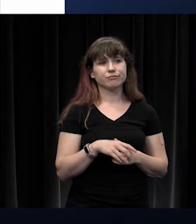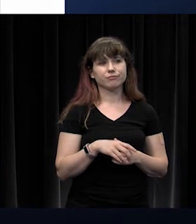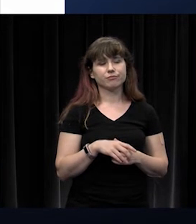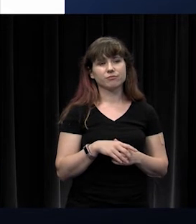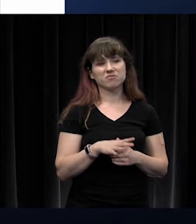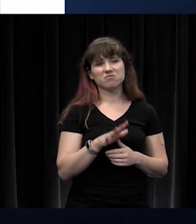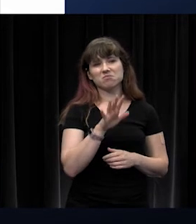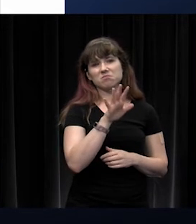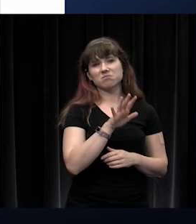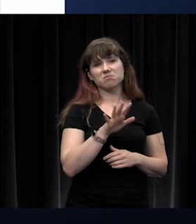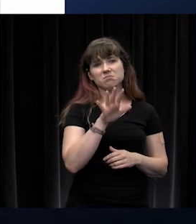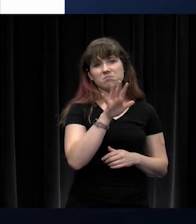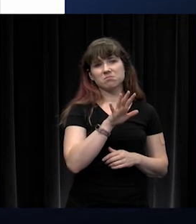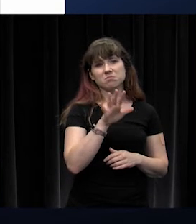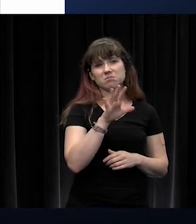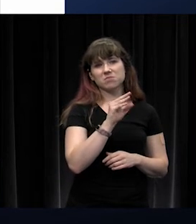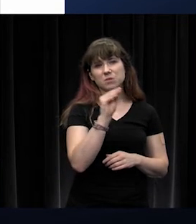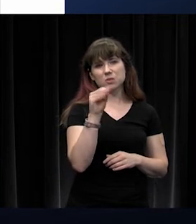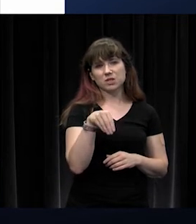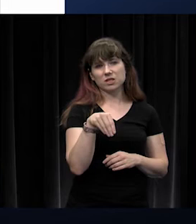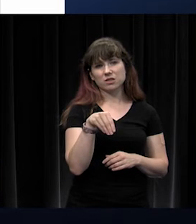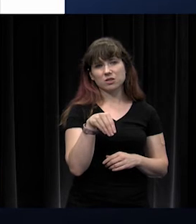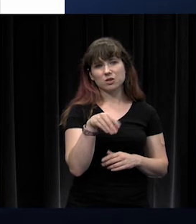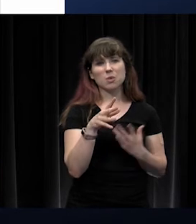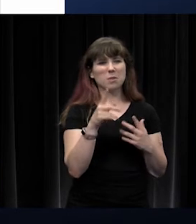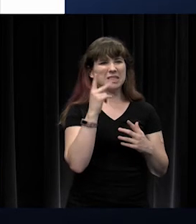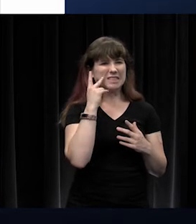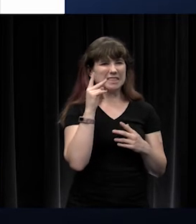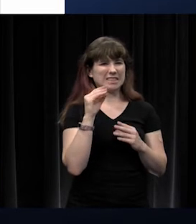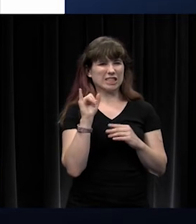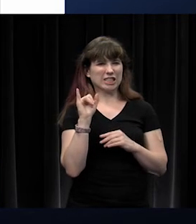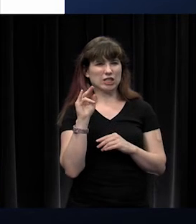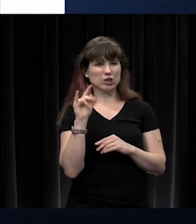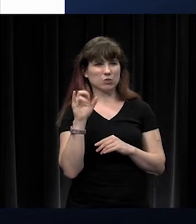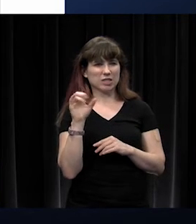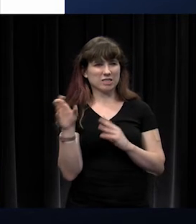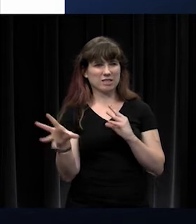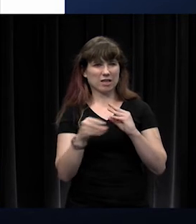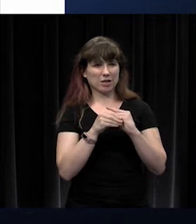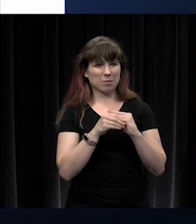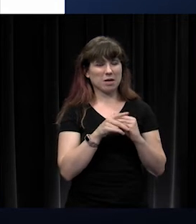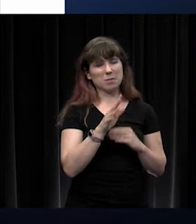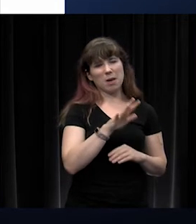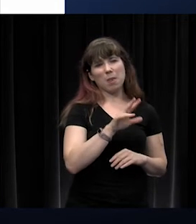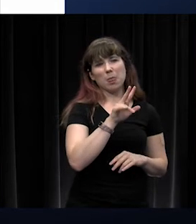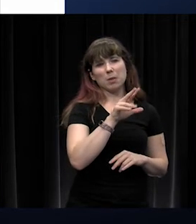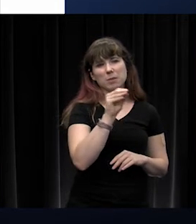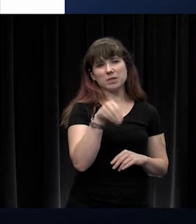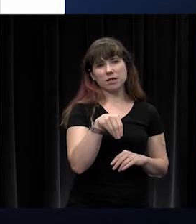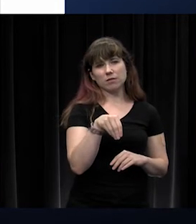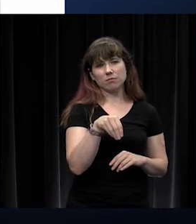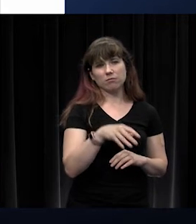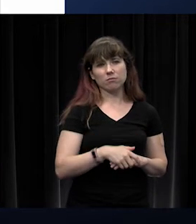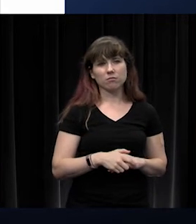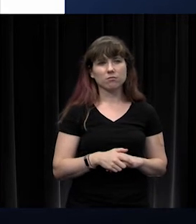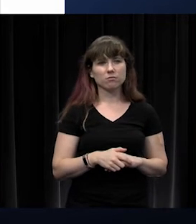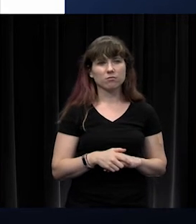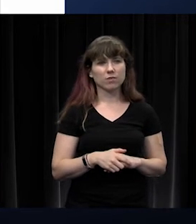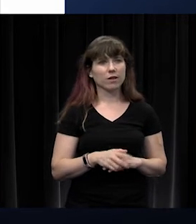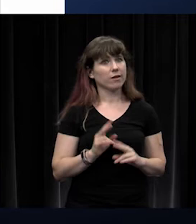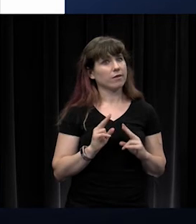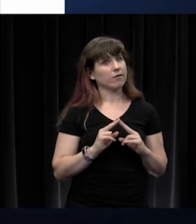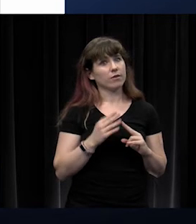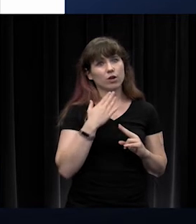estimated rate, obviously, and we'll probably get to an interest rate chart here in a little bit, the estimated rates right now is a little less than 3% over a 20-year period, which is very, very